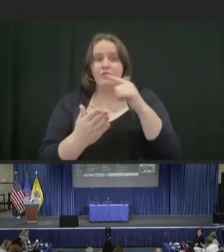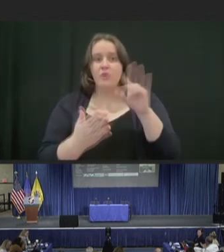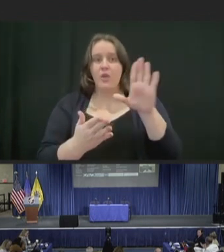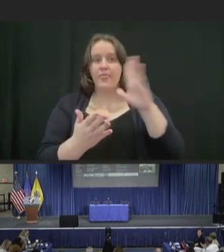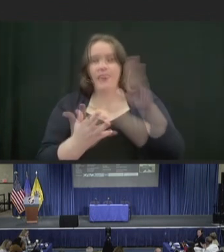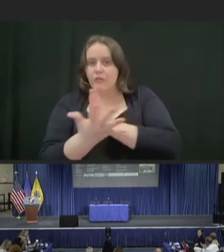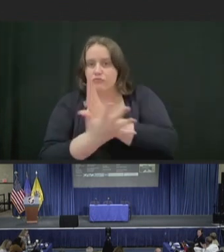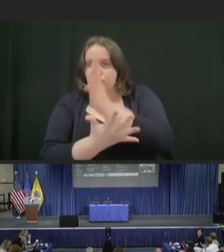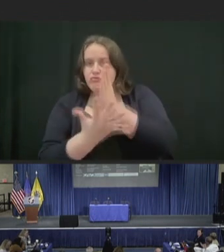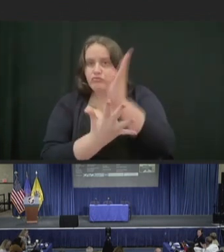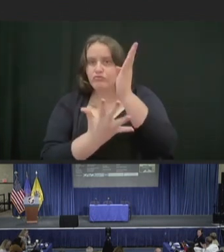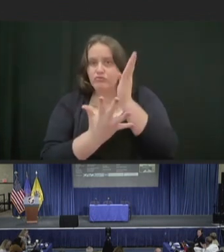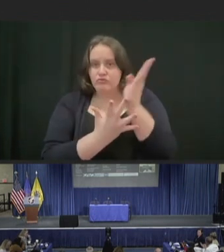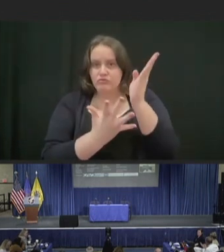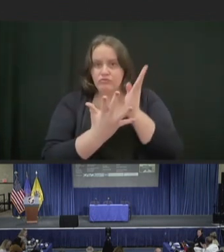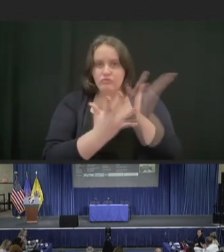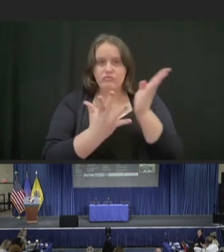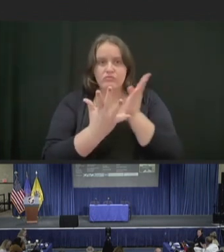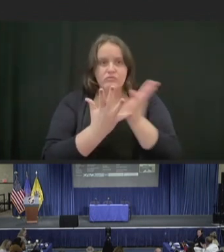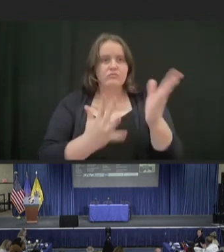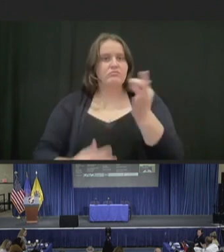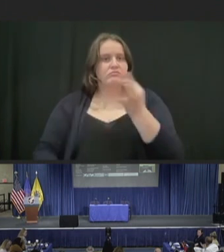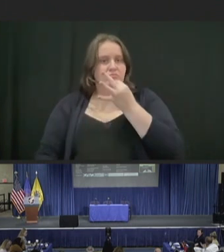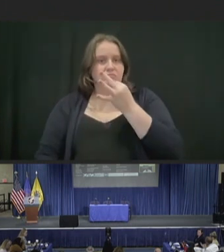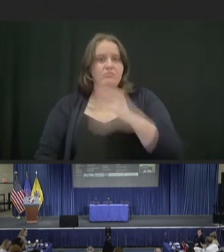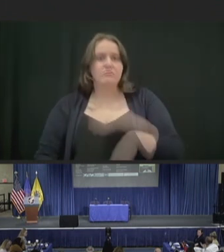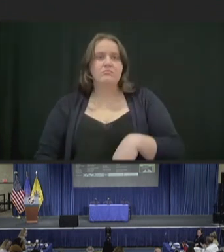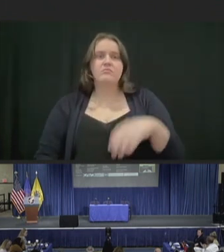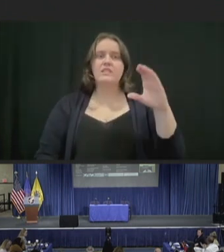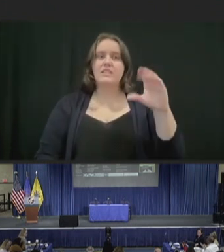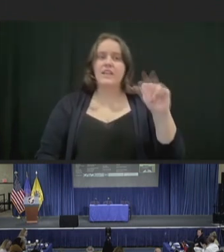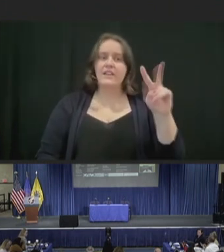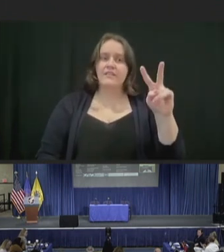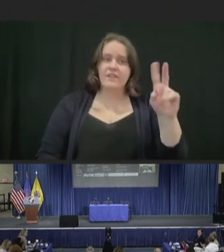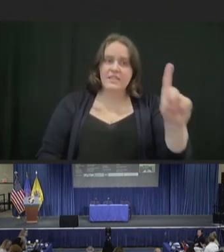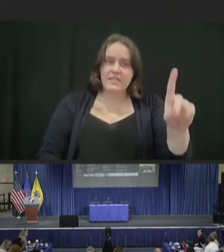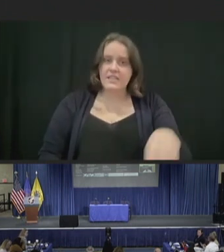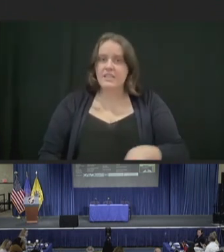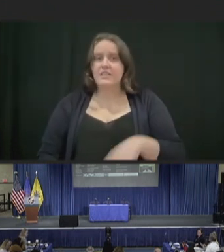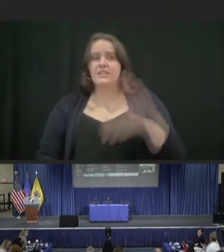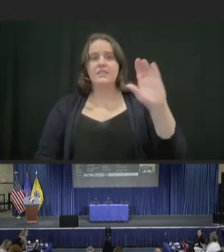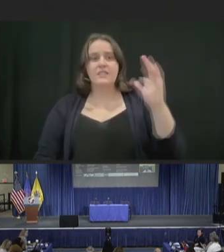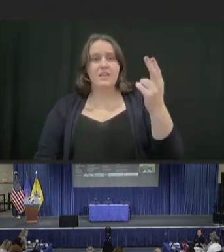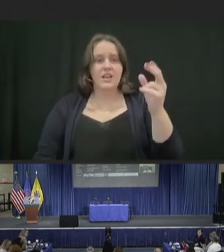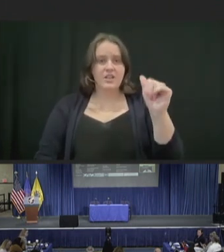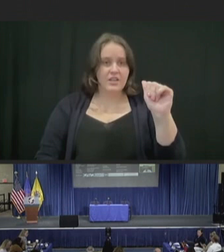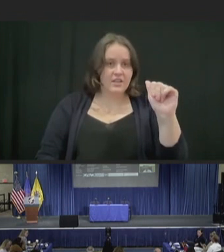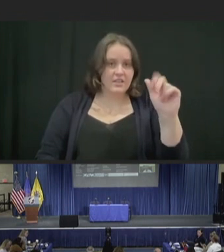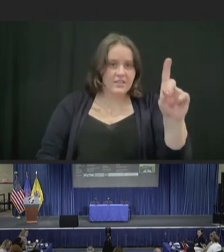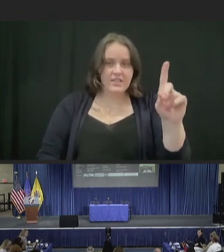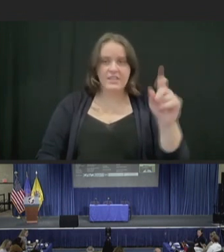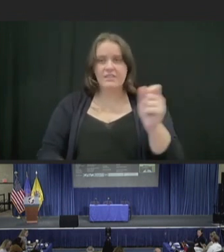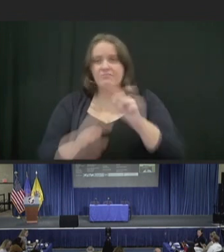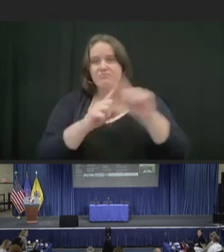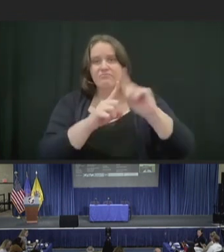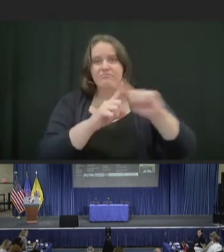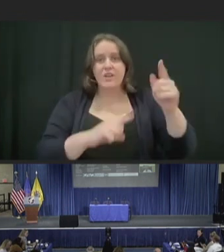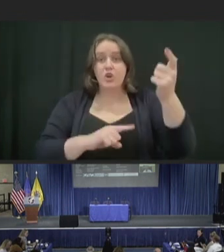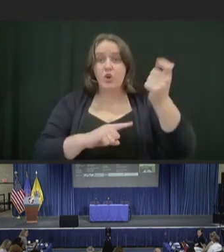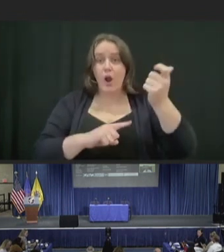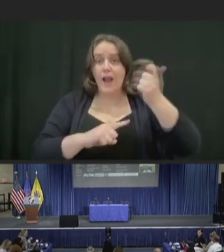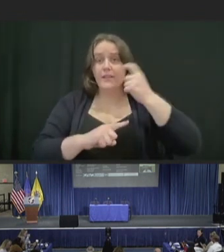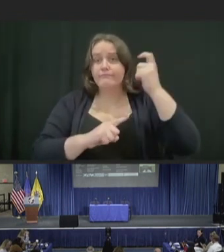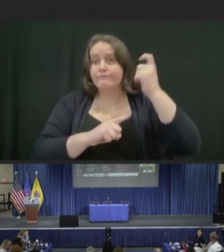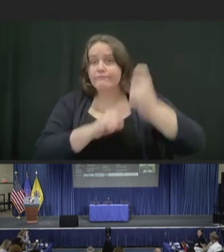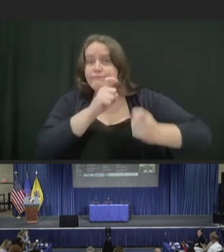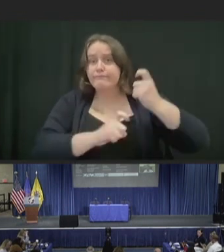CHAV ID, the CIVD products provided by the Melinda Gates Foundation, and several grants that we received through the National